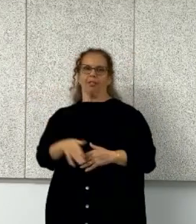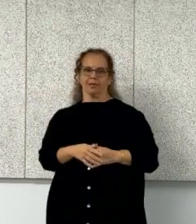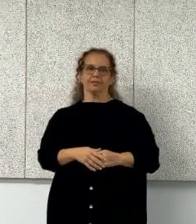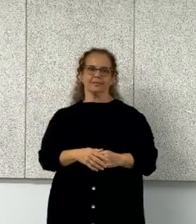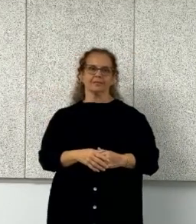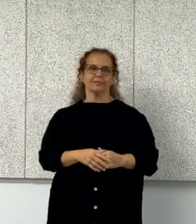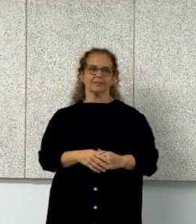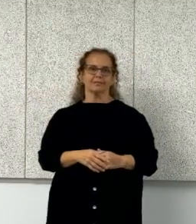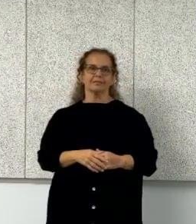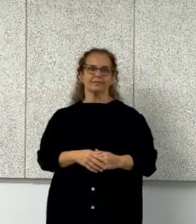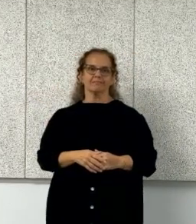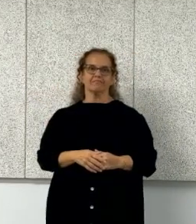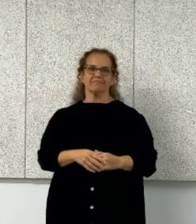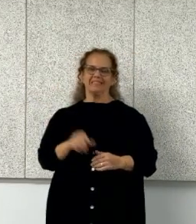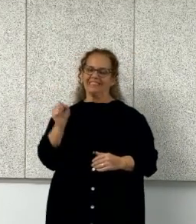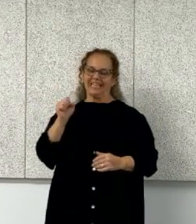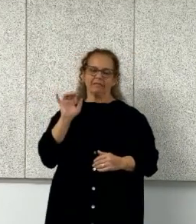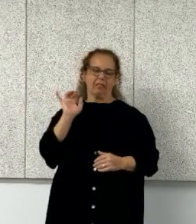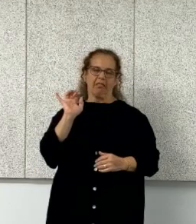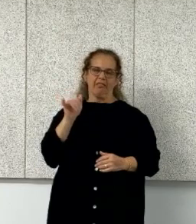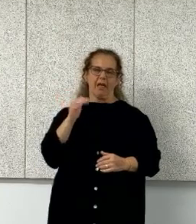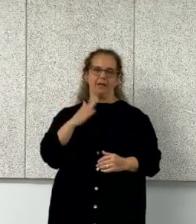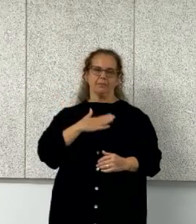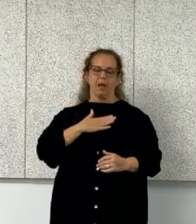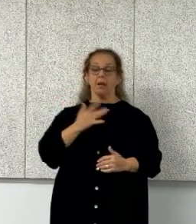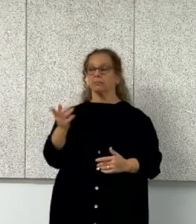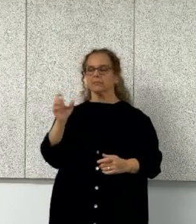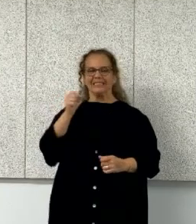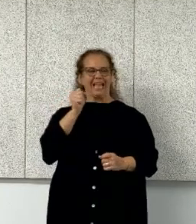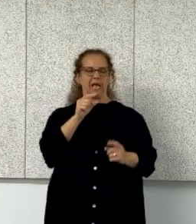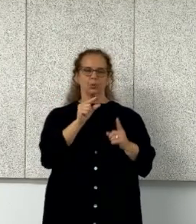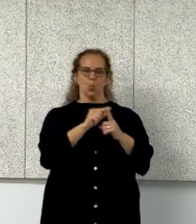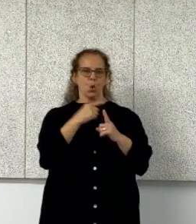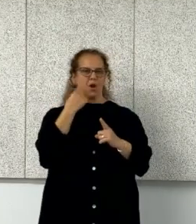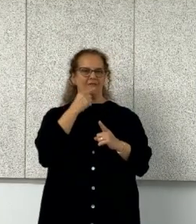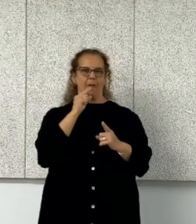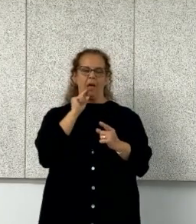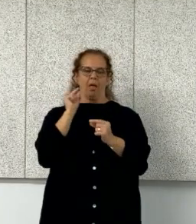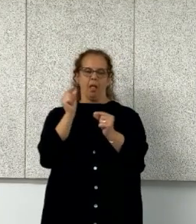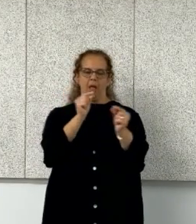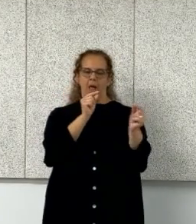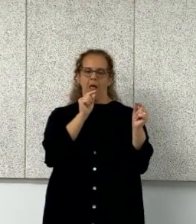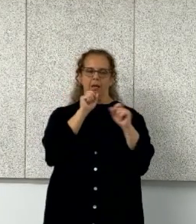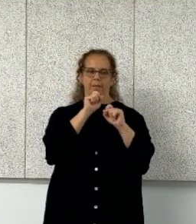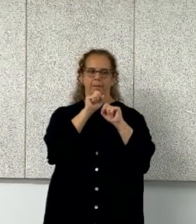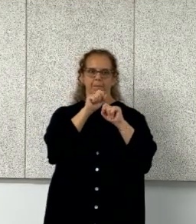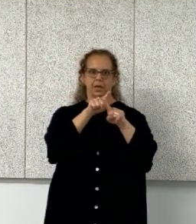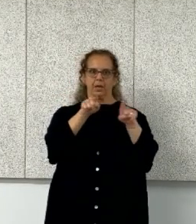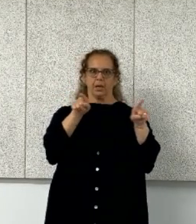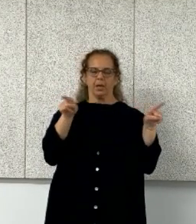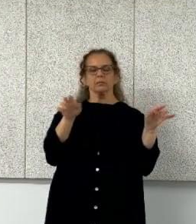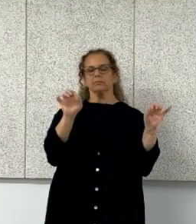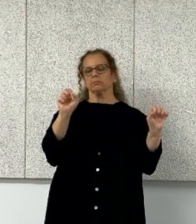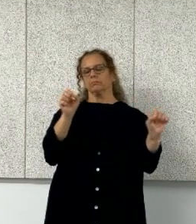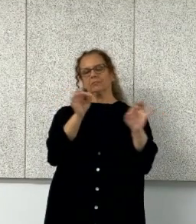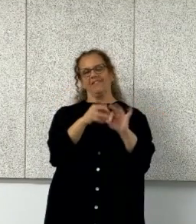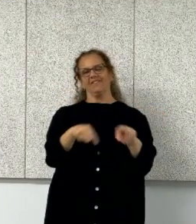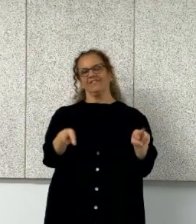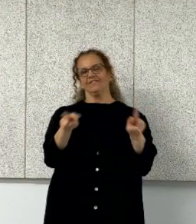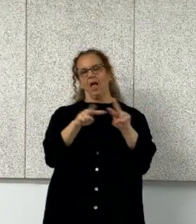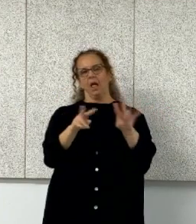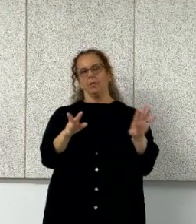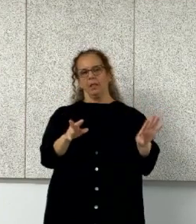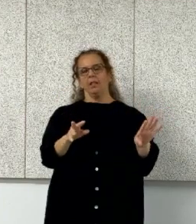it's long, but I had a really great time. You know, so. Word of mouth is so much more valuable than basically anything. It's like 12 times more valuable than what you say about